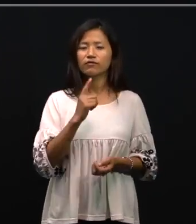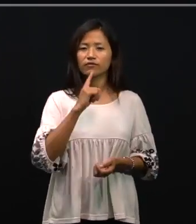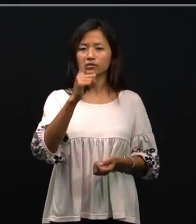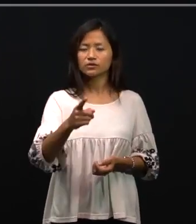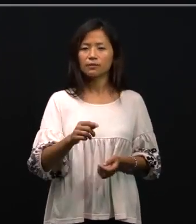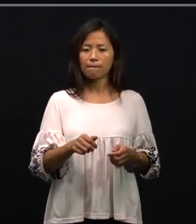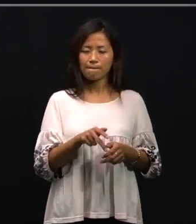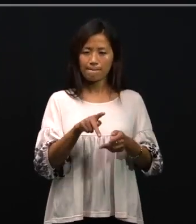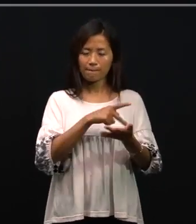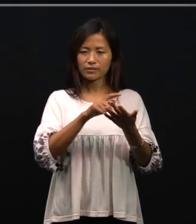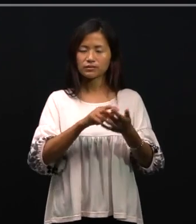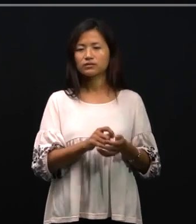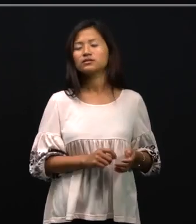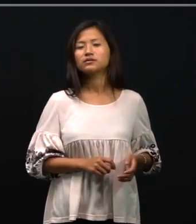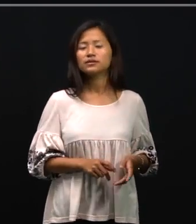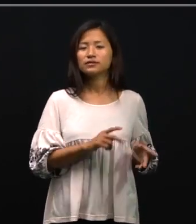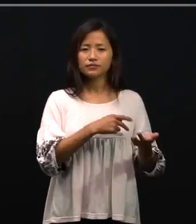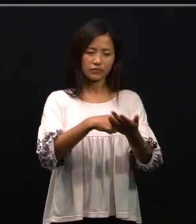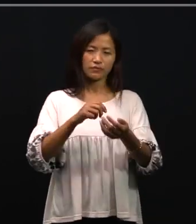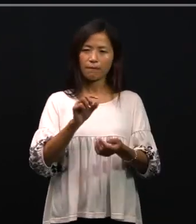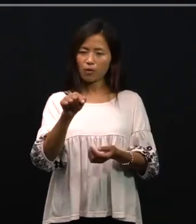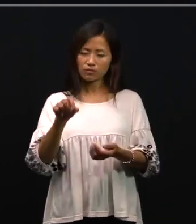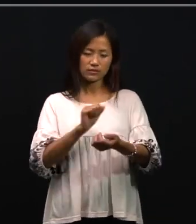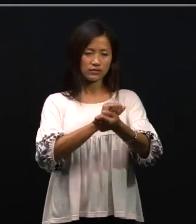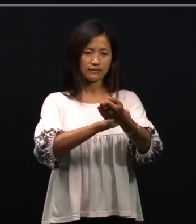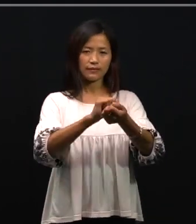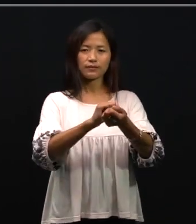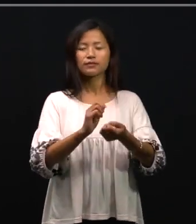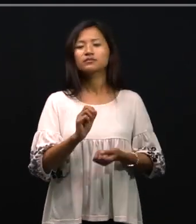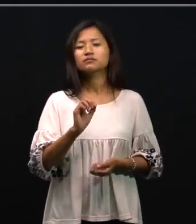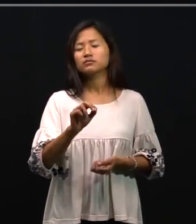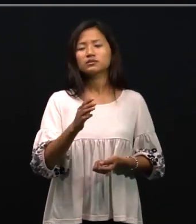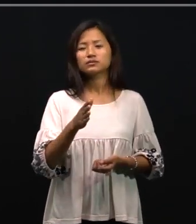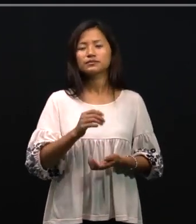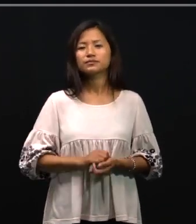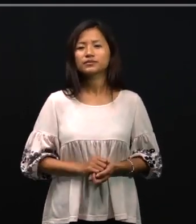a particular organism and subsequently naming them is known as